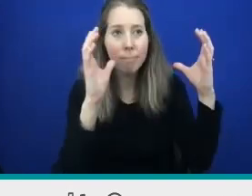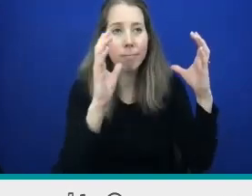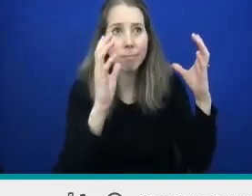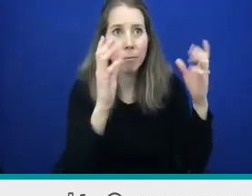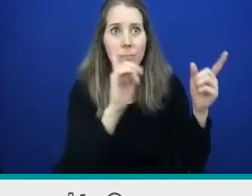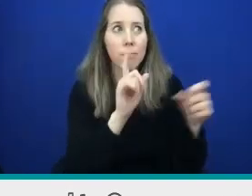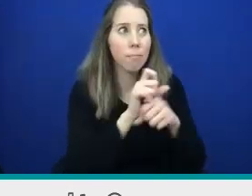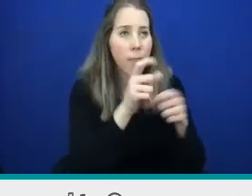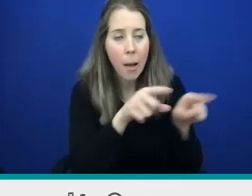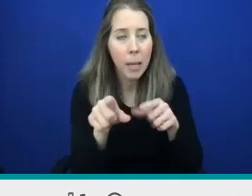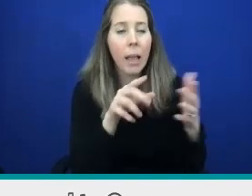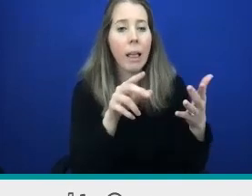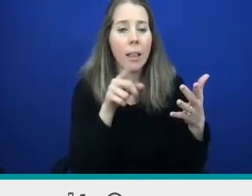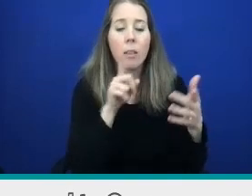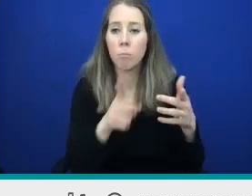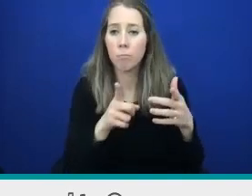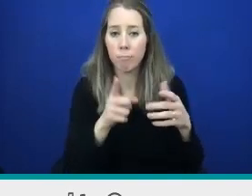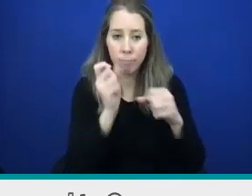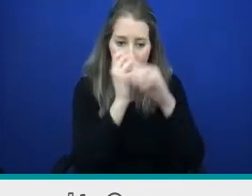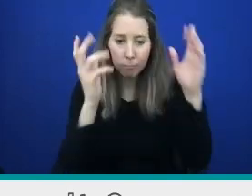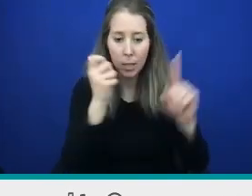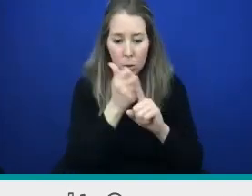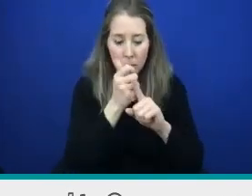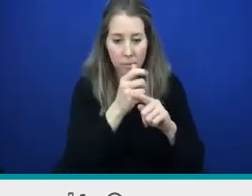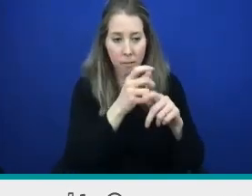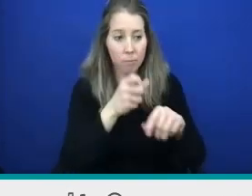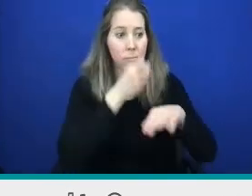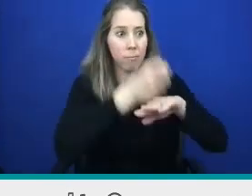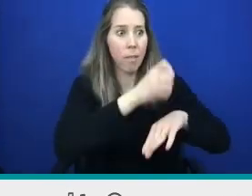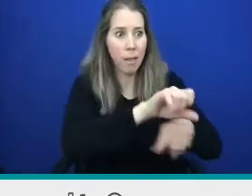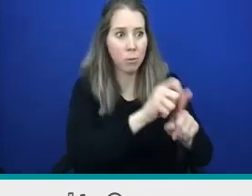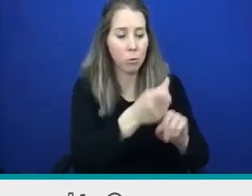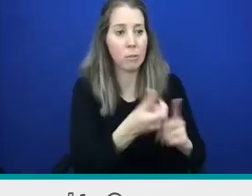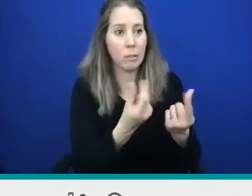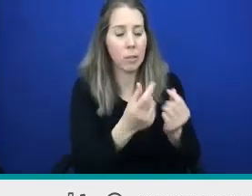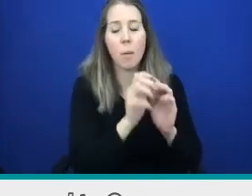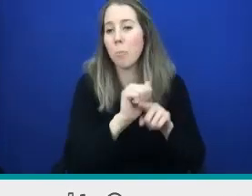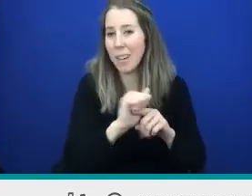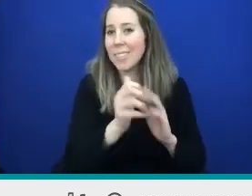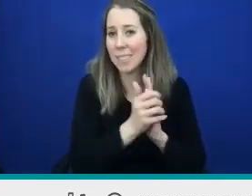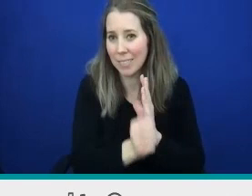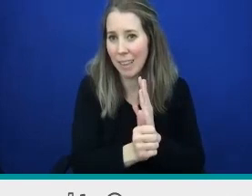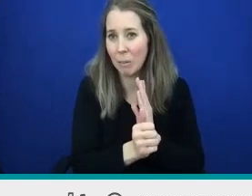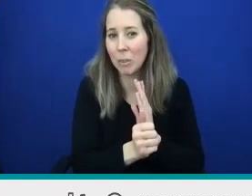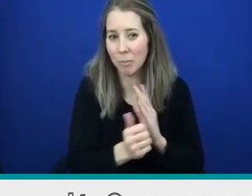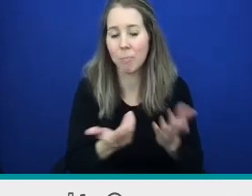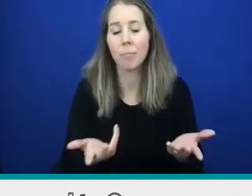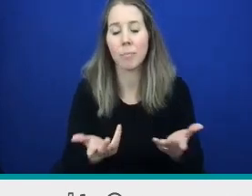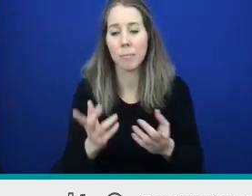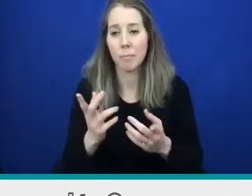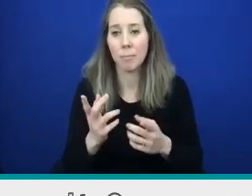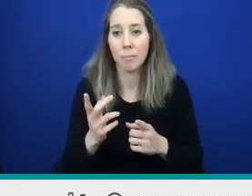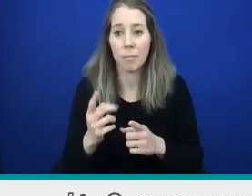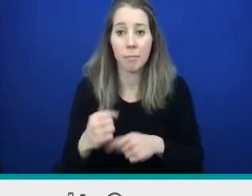allowing them to really put themselves in the shoes and practice the skills that they're learning about. Since then, his